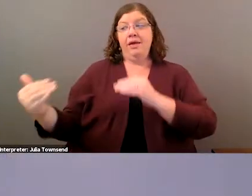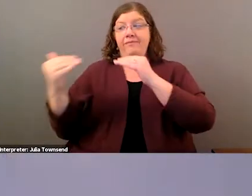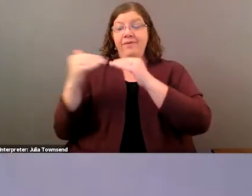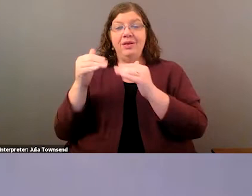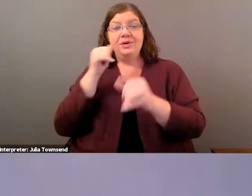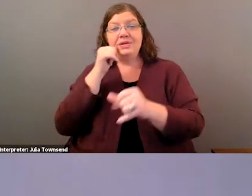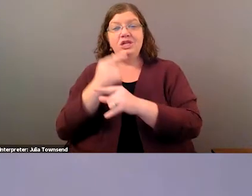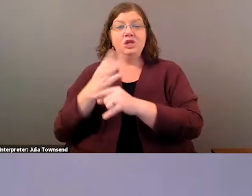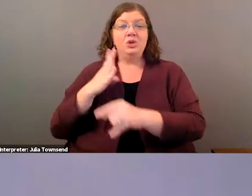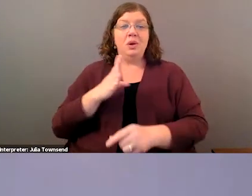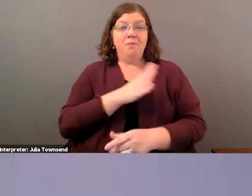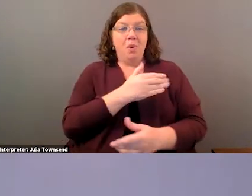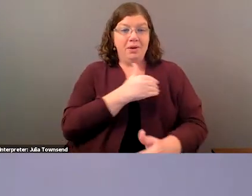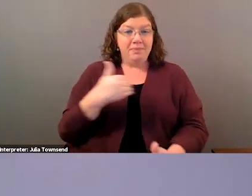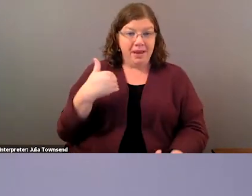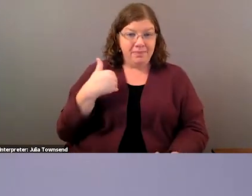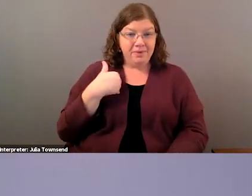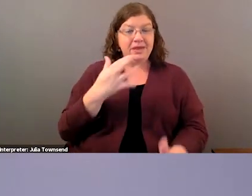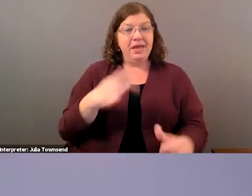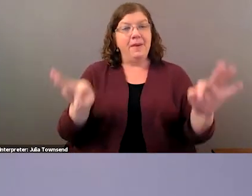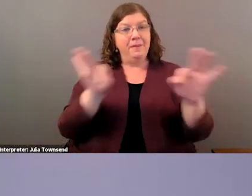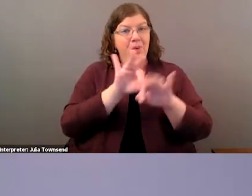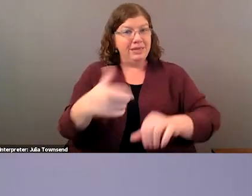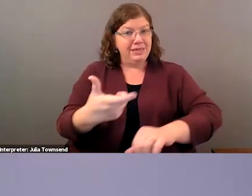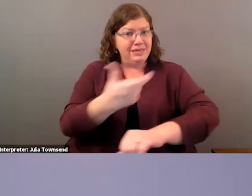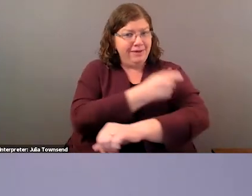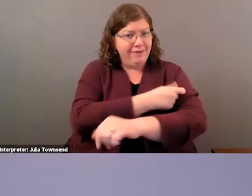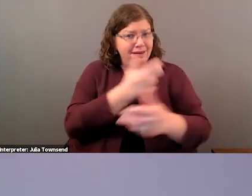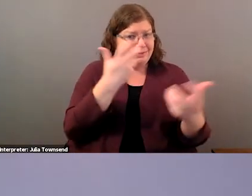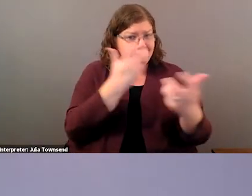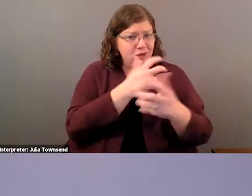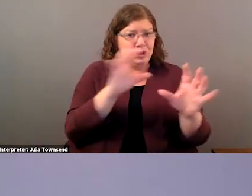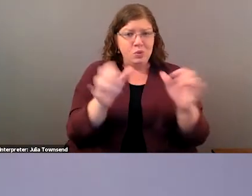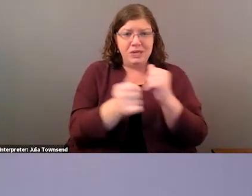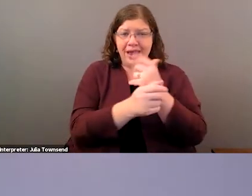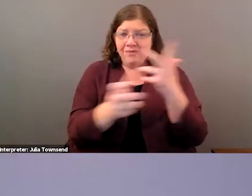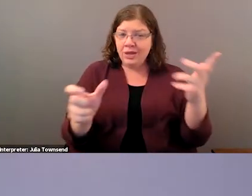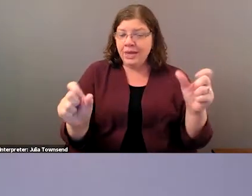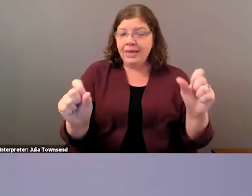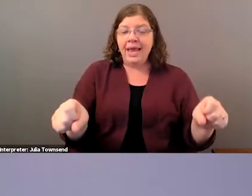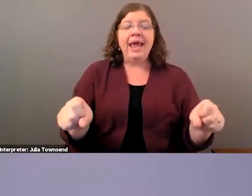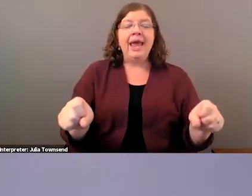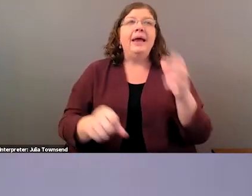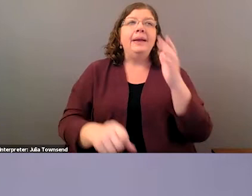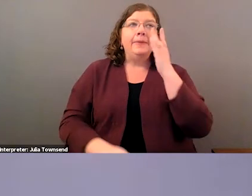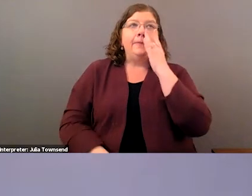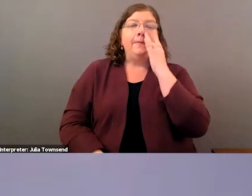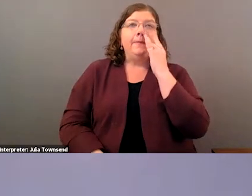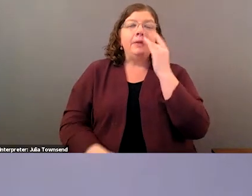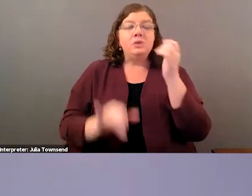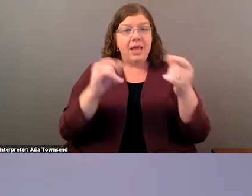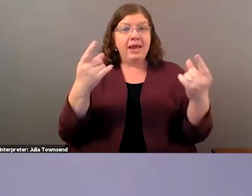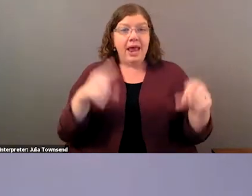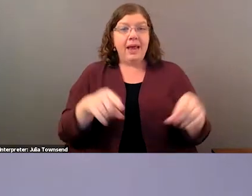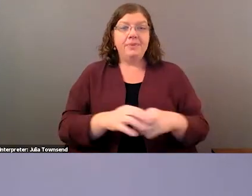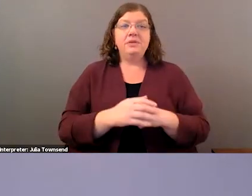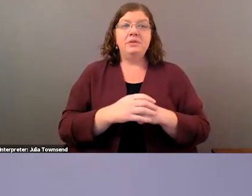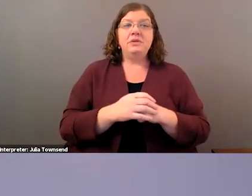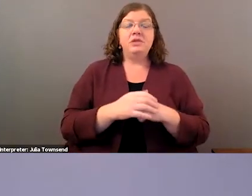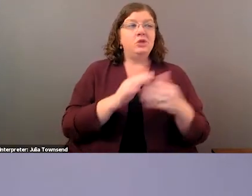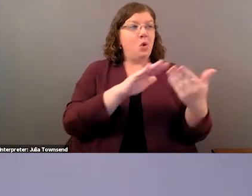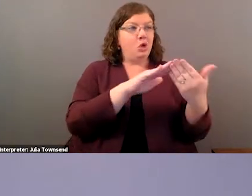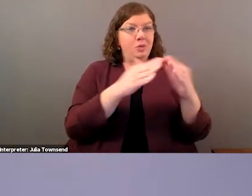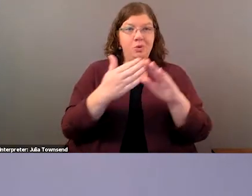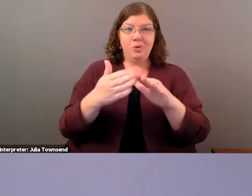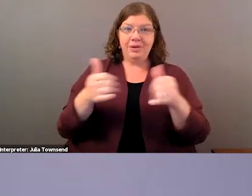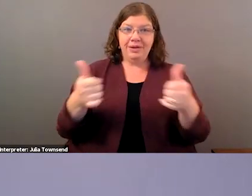board members with the importance of vaccination and doing everything we can so that happens and that our community does